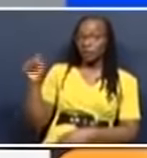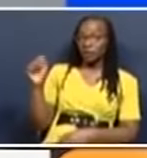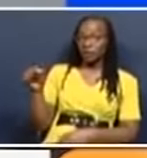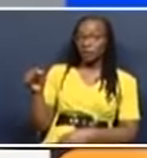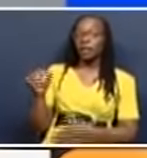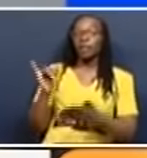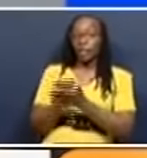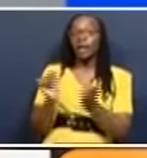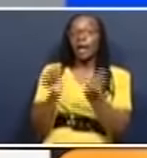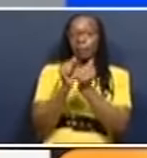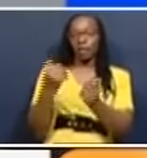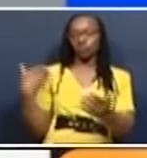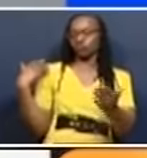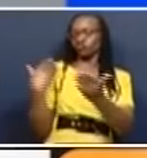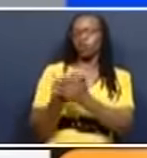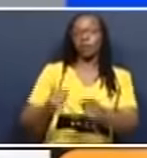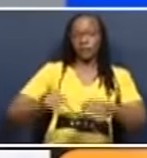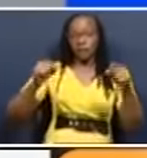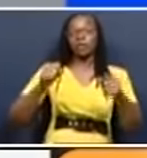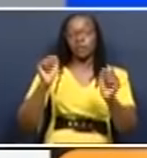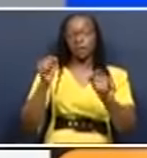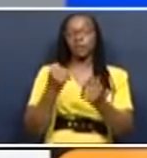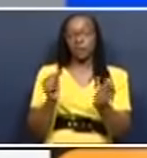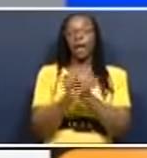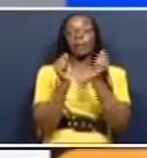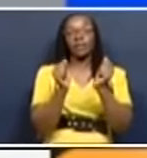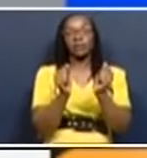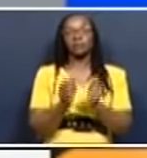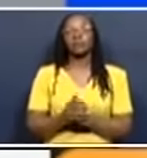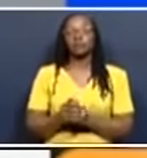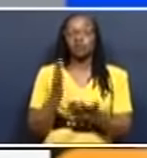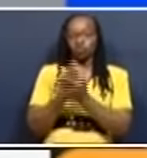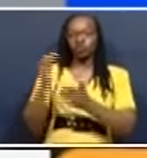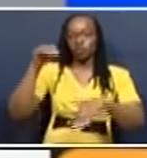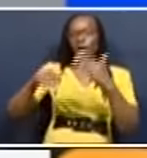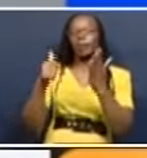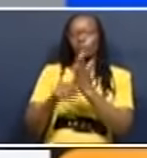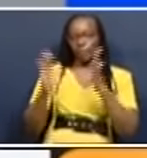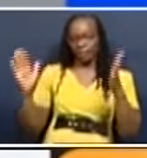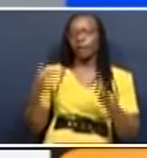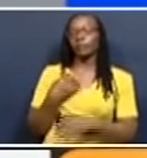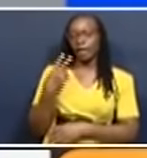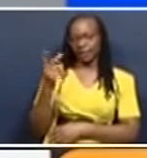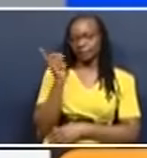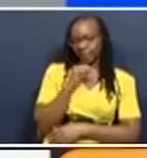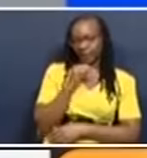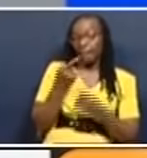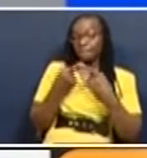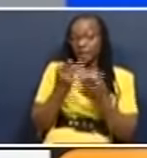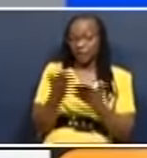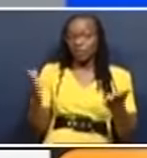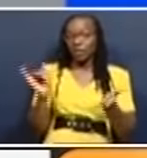your predecessors? I mean, not with them, but I'm just saying that corruption has been a problem, and it still remains a problem, but it's something we can